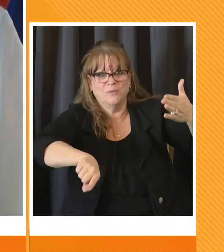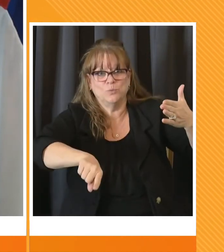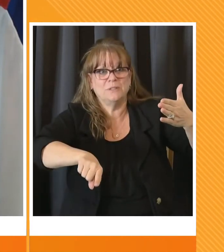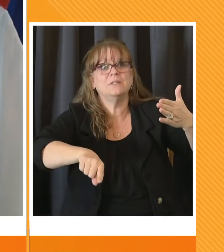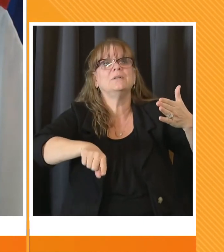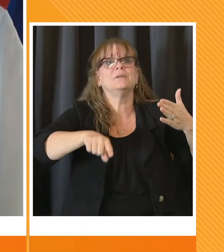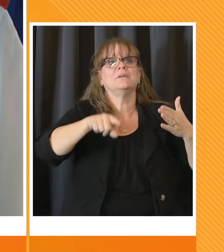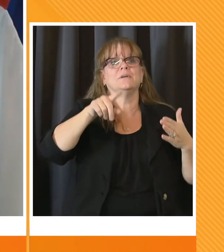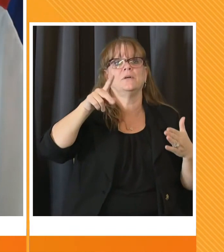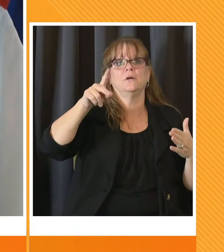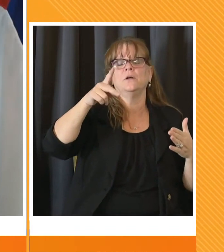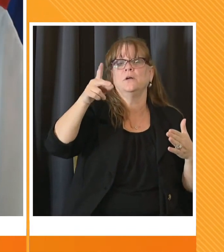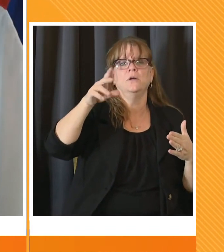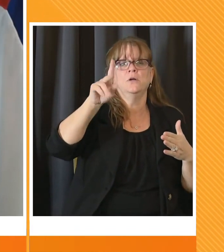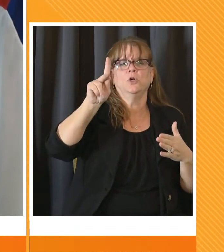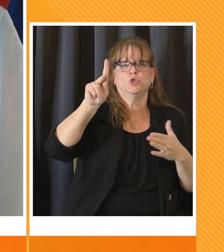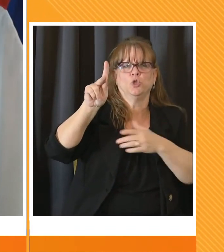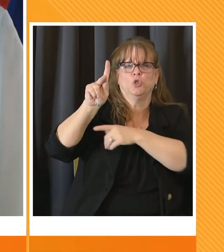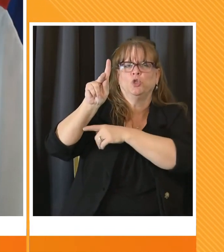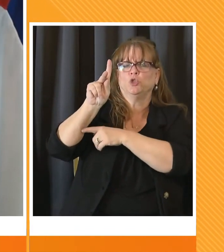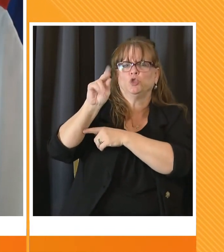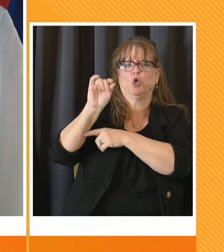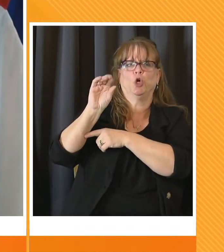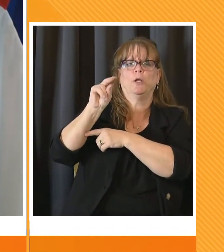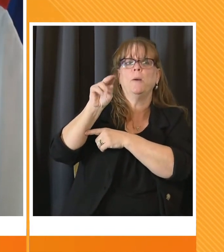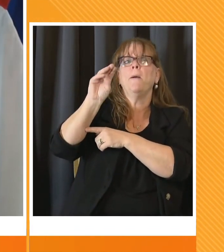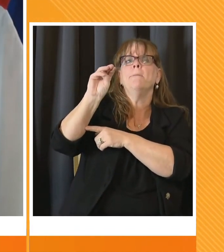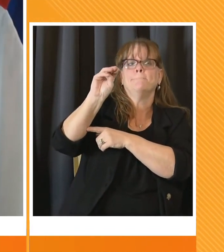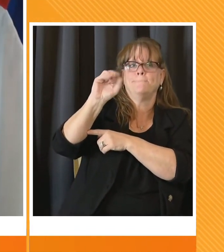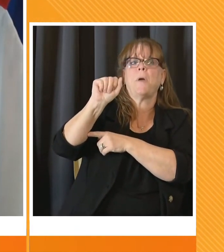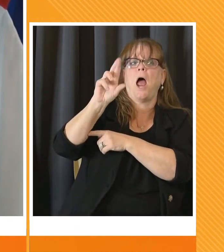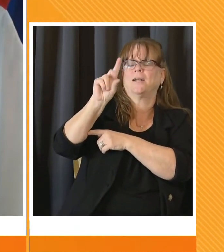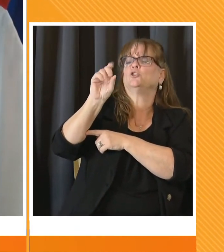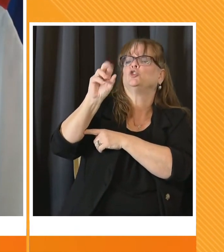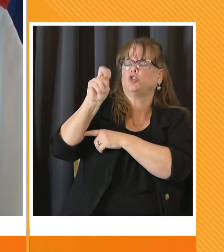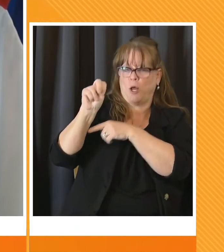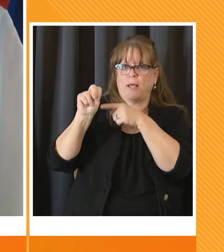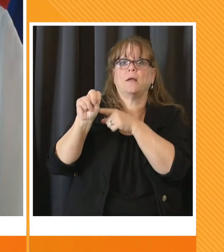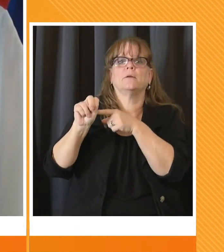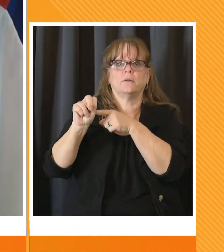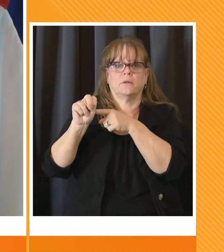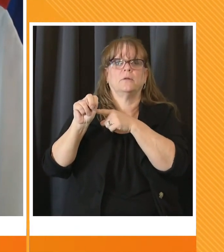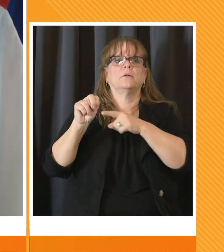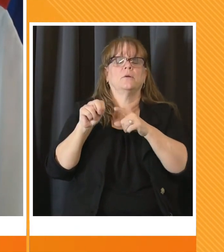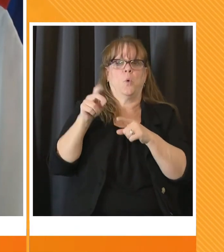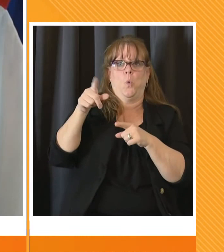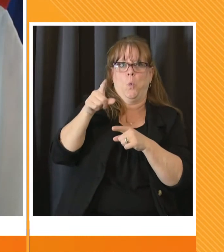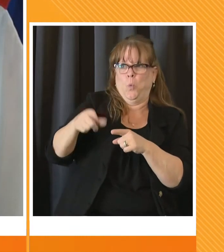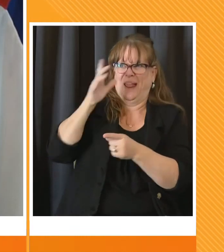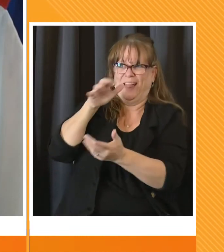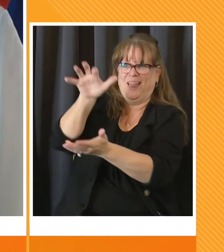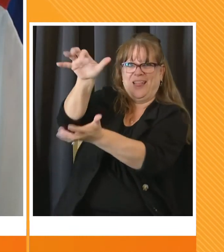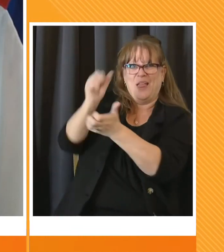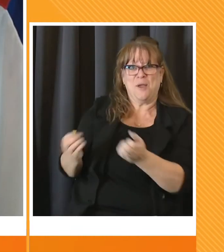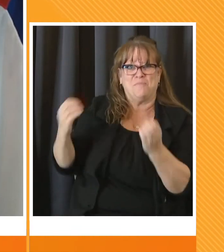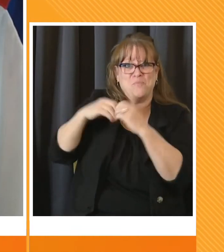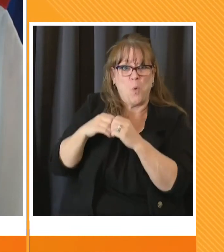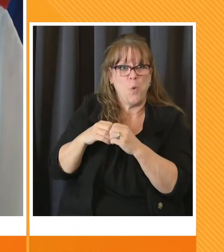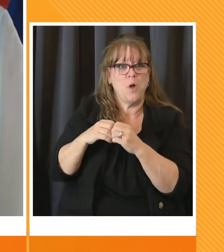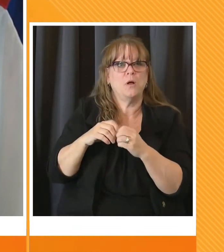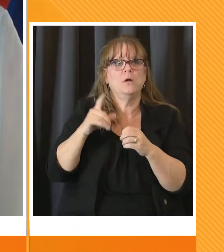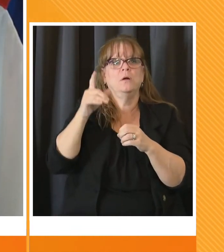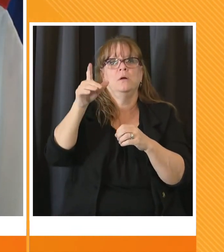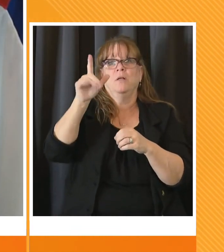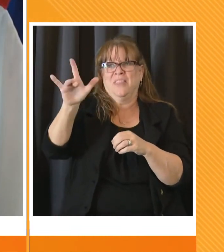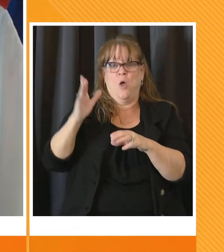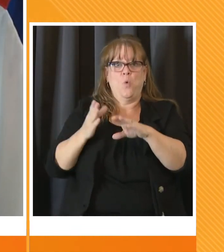doses Colorado can get. That's our allocation. We obviously want more, and we expect more over time, but that will be the initial amount.